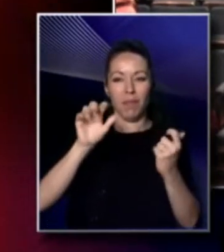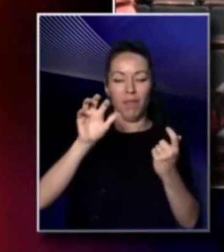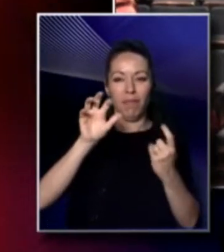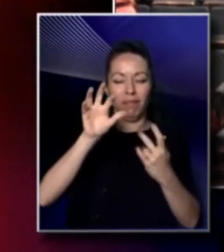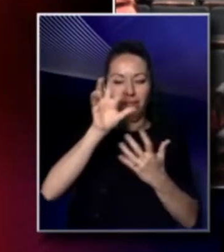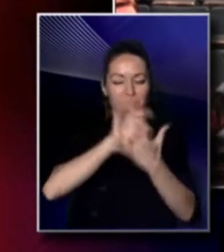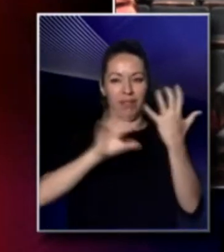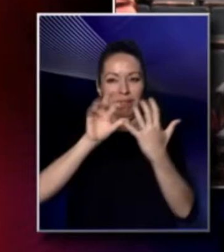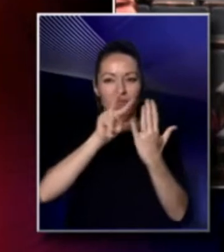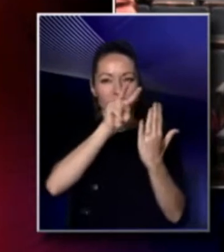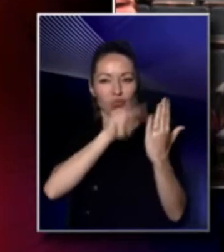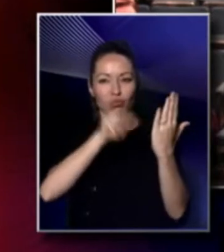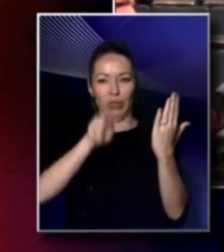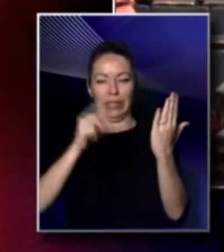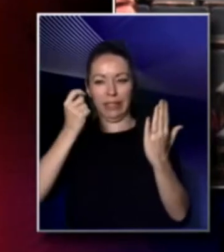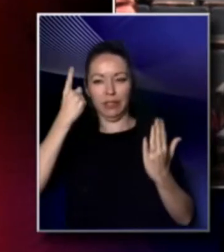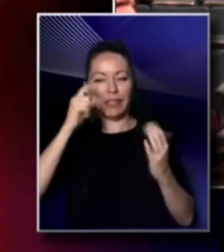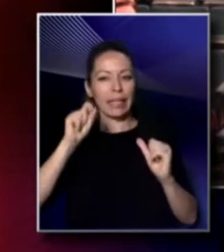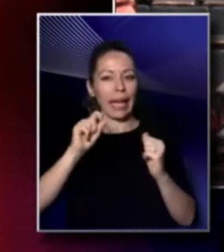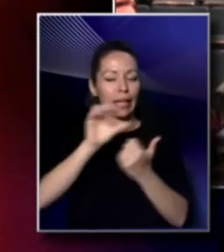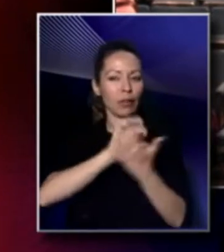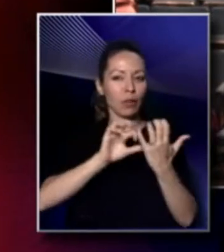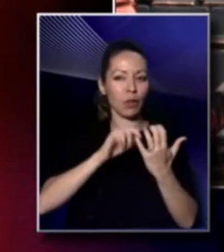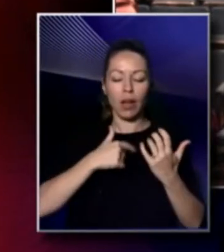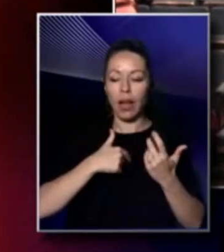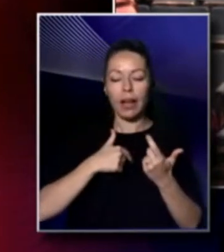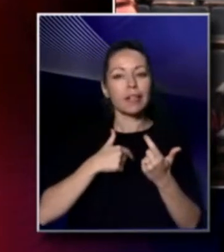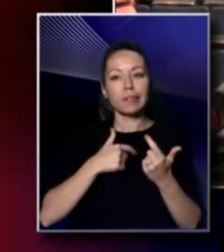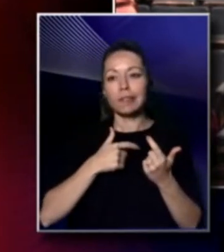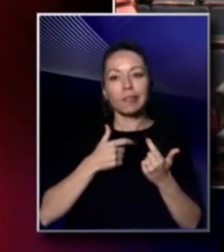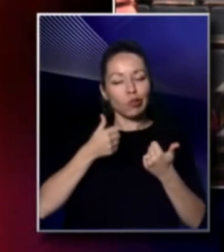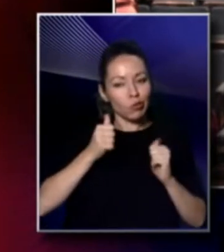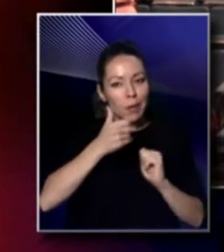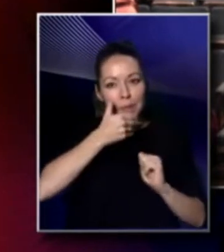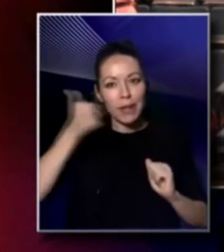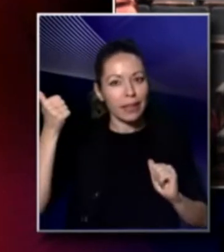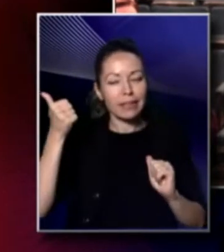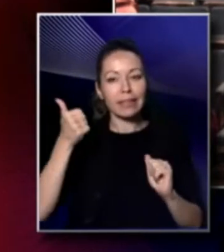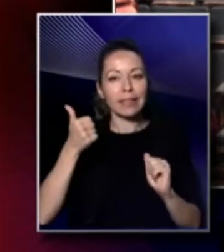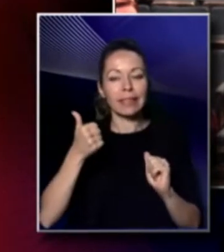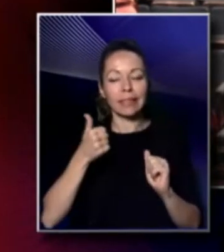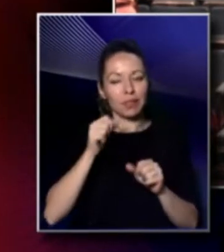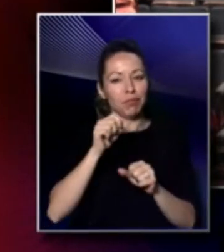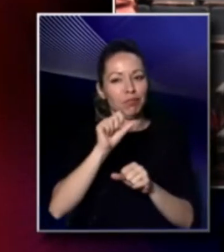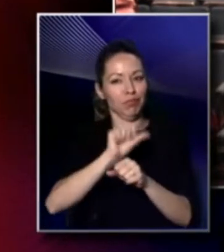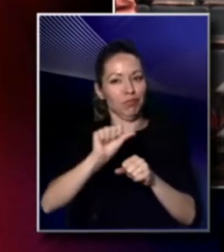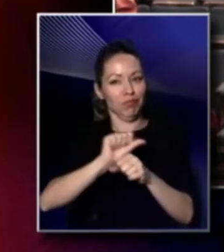them. I totally tried my best, and it was a lot of fun.